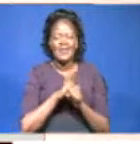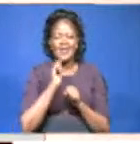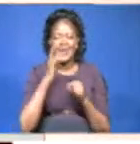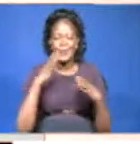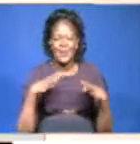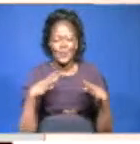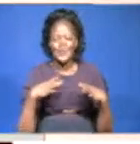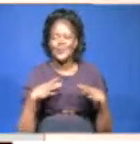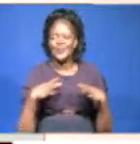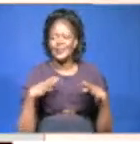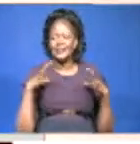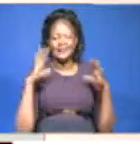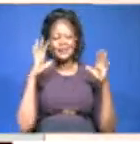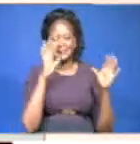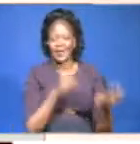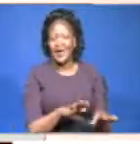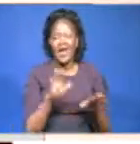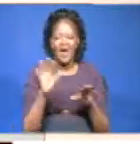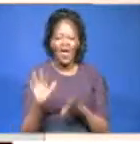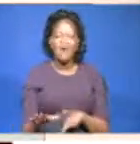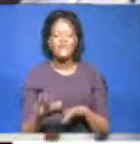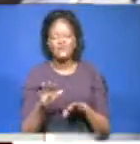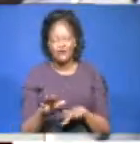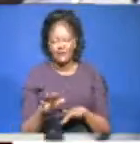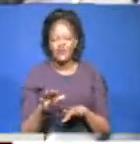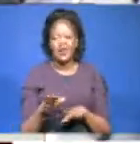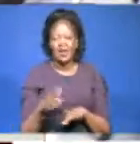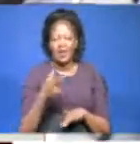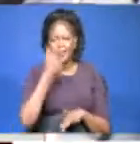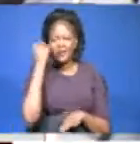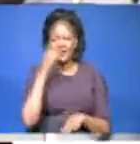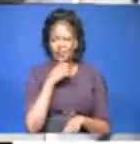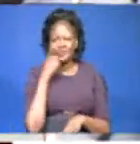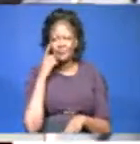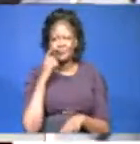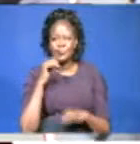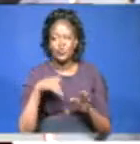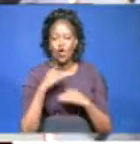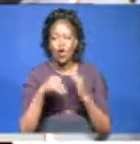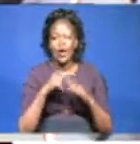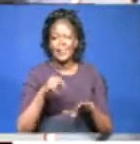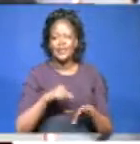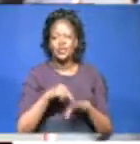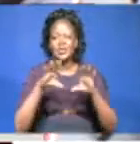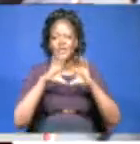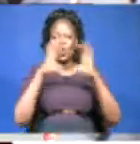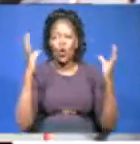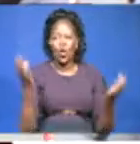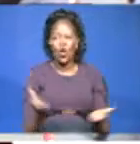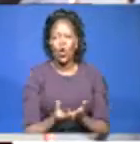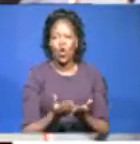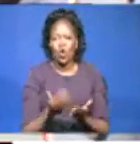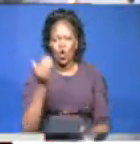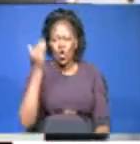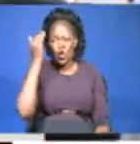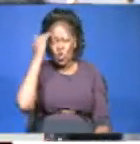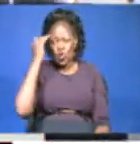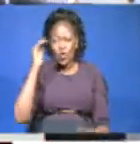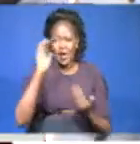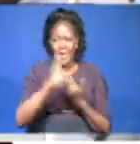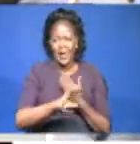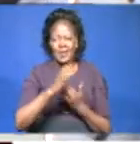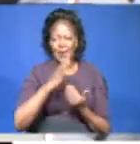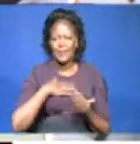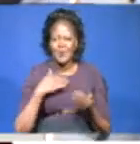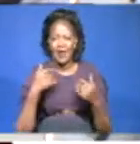undergoing untold suffering in the face of the prevailing drought. Mataifa yote ya ulimwengu wanajua inchi yetu inakumbwa